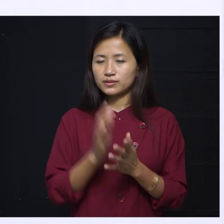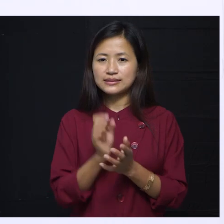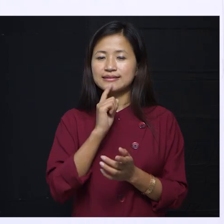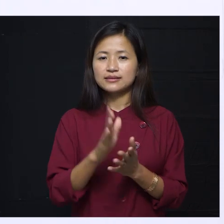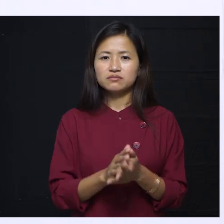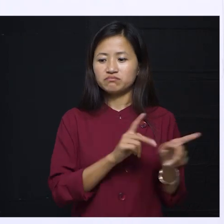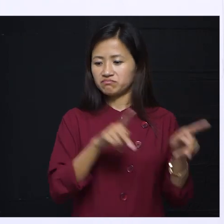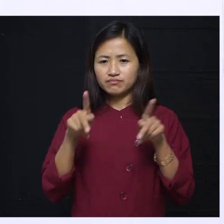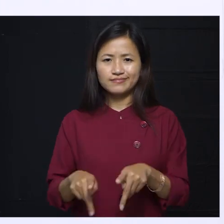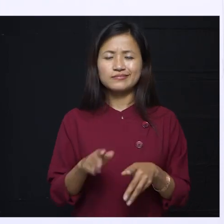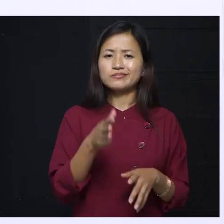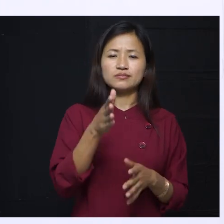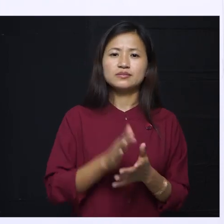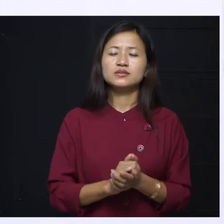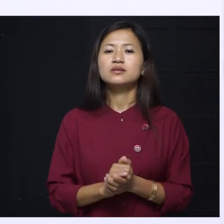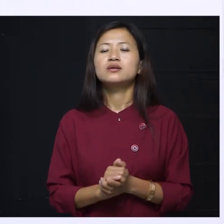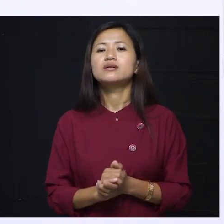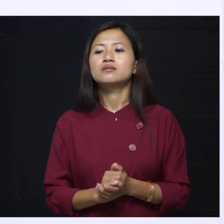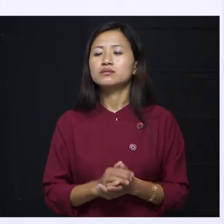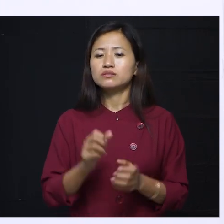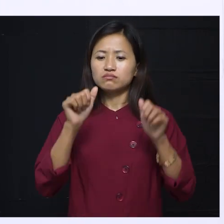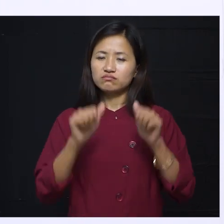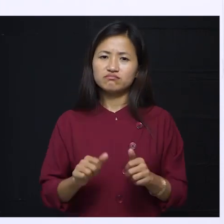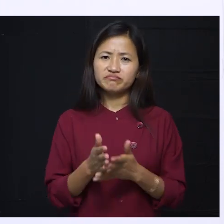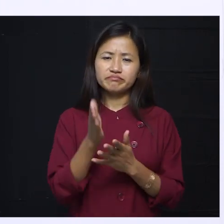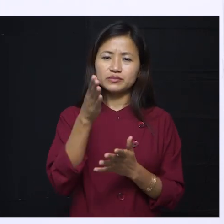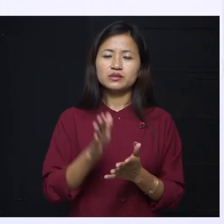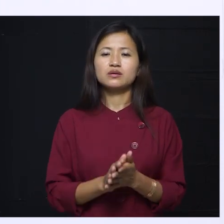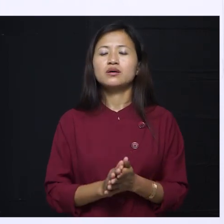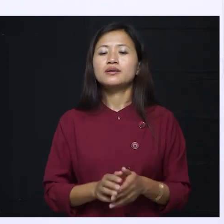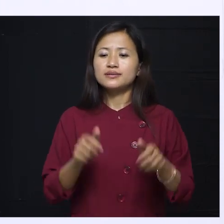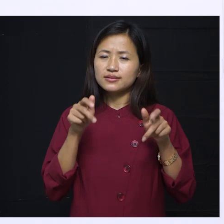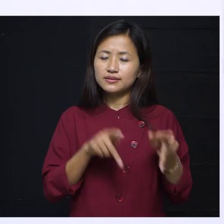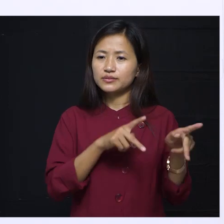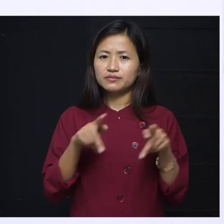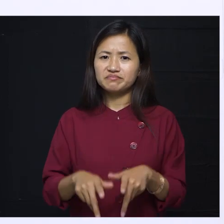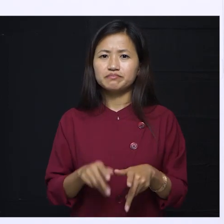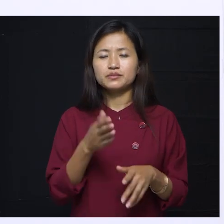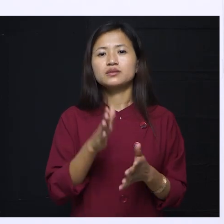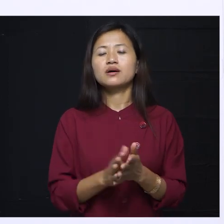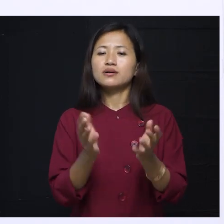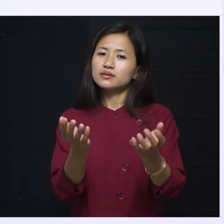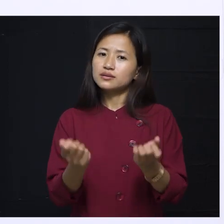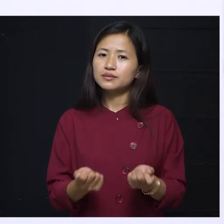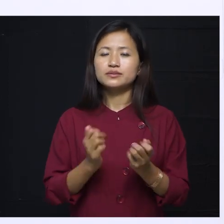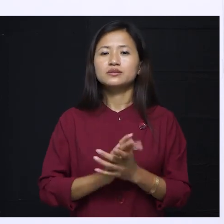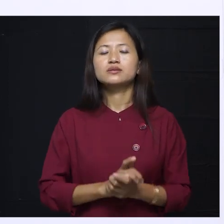yet if somebody else chooses to say not possible, it still means the same thing, except that it